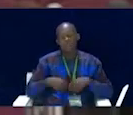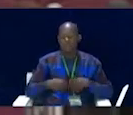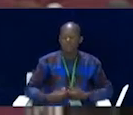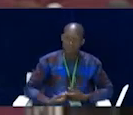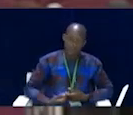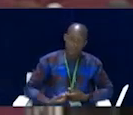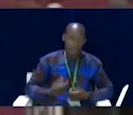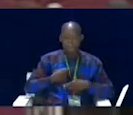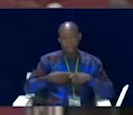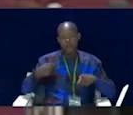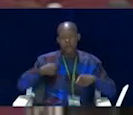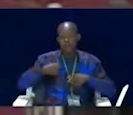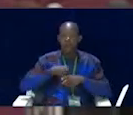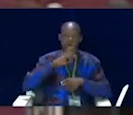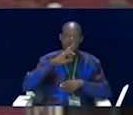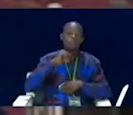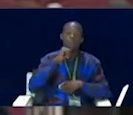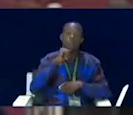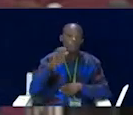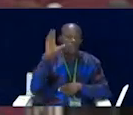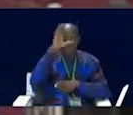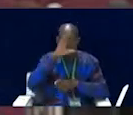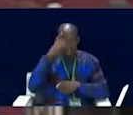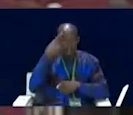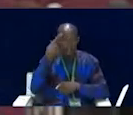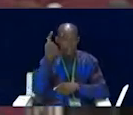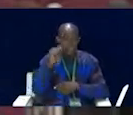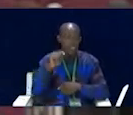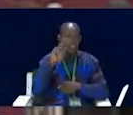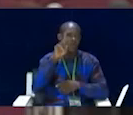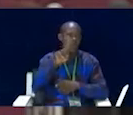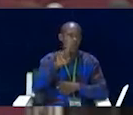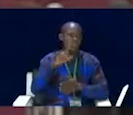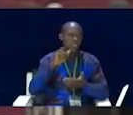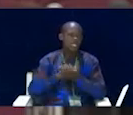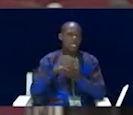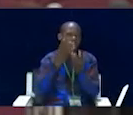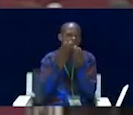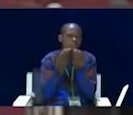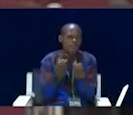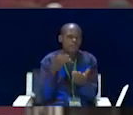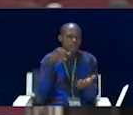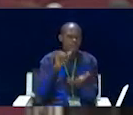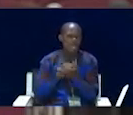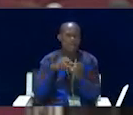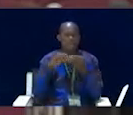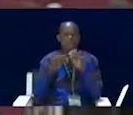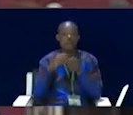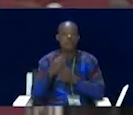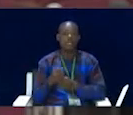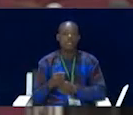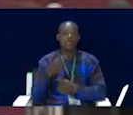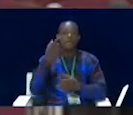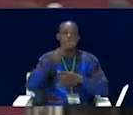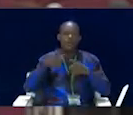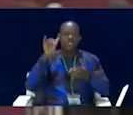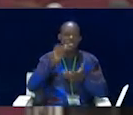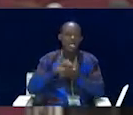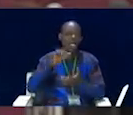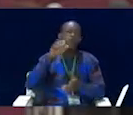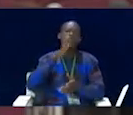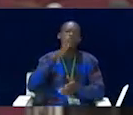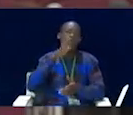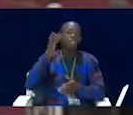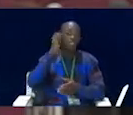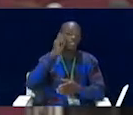But we are not seeking for the one. The woman with the issue of blood had tried for so long. But what did she do this? And she heard of Jesus and